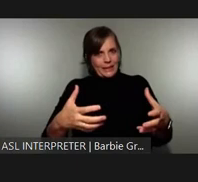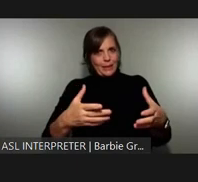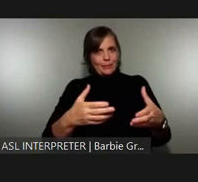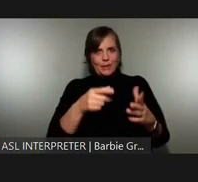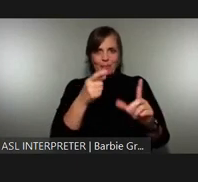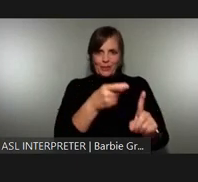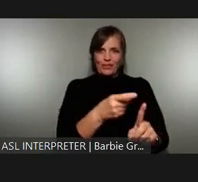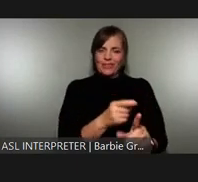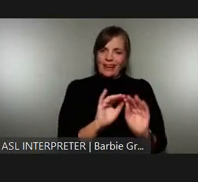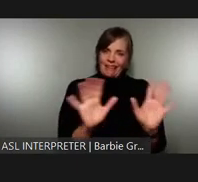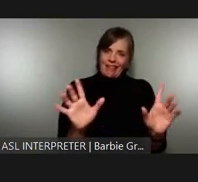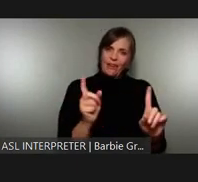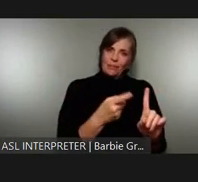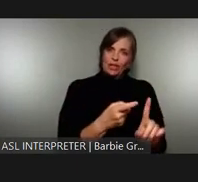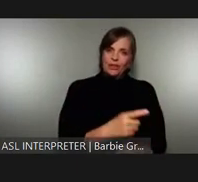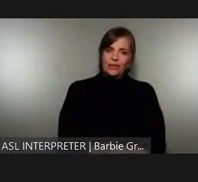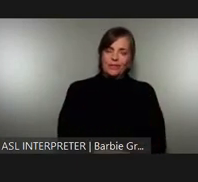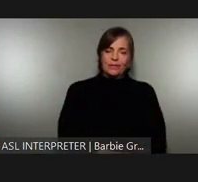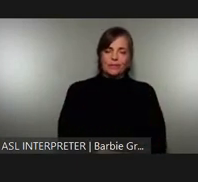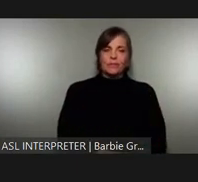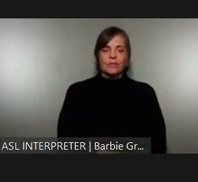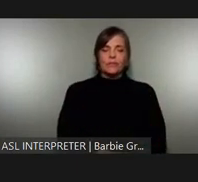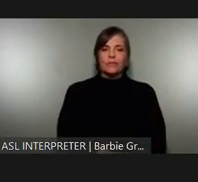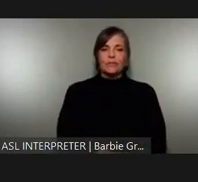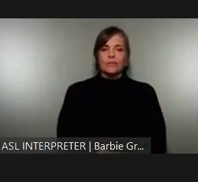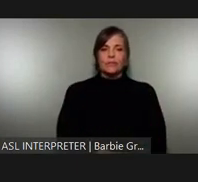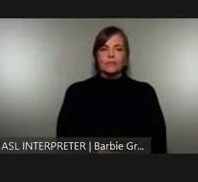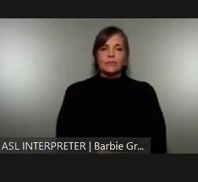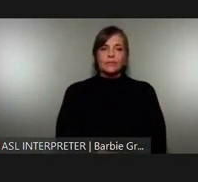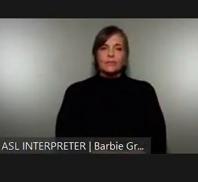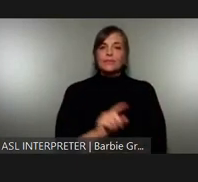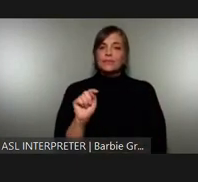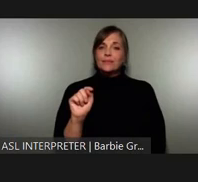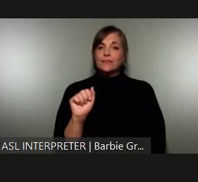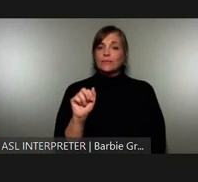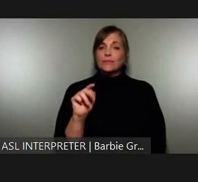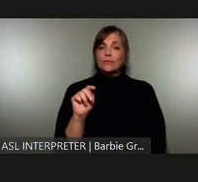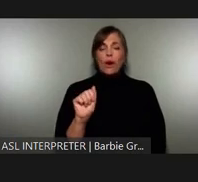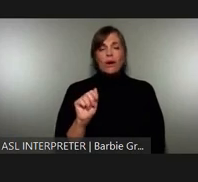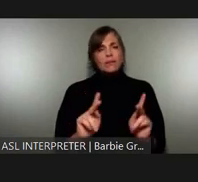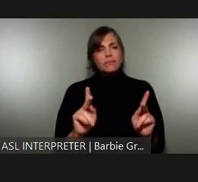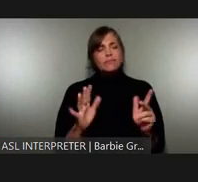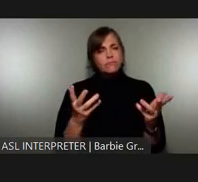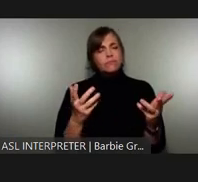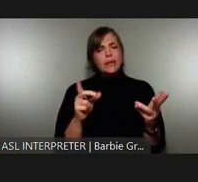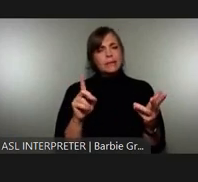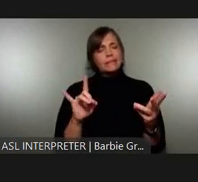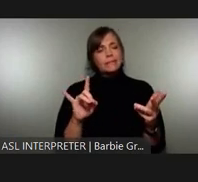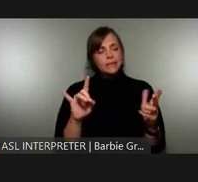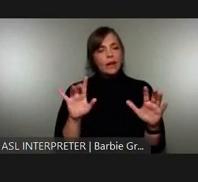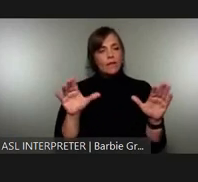TARTA has really focused on the right metrics, operational excellence,